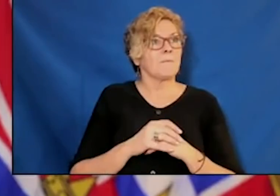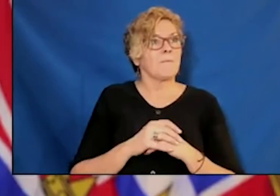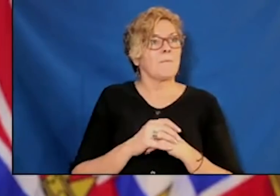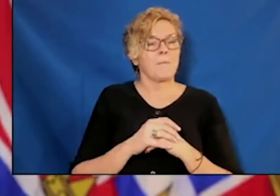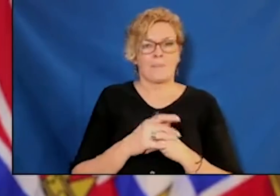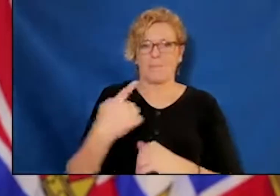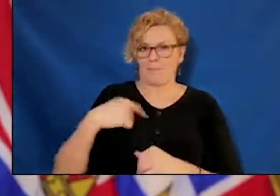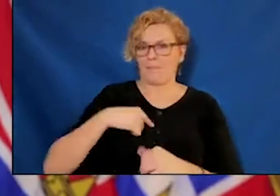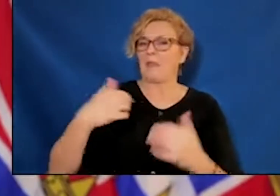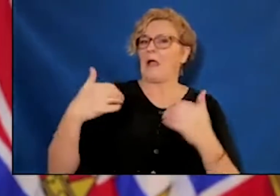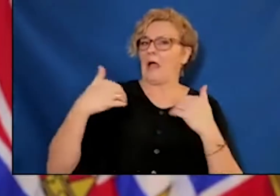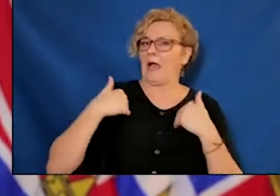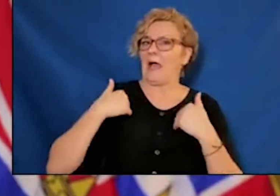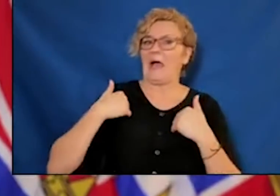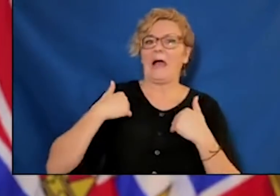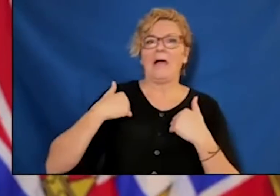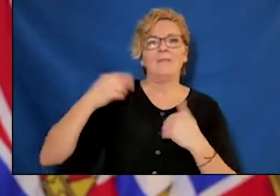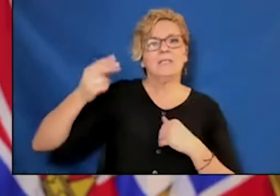naive population.